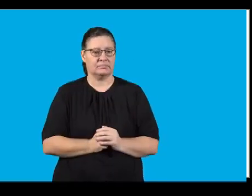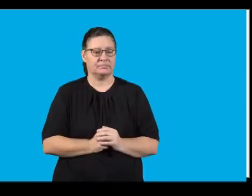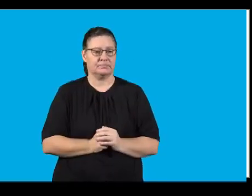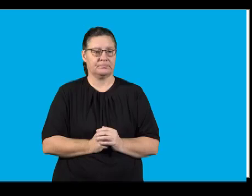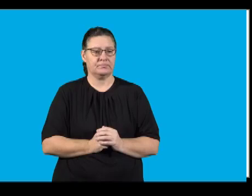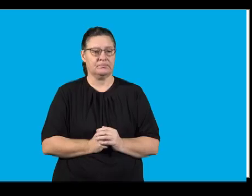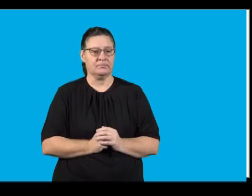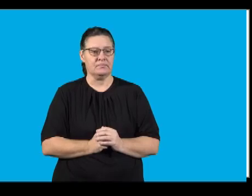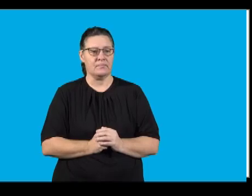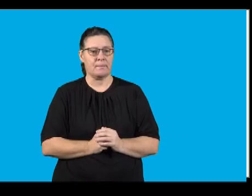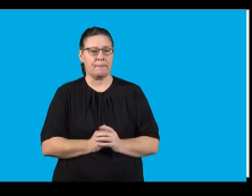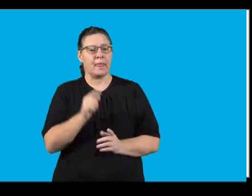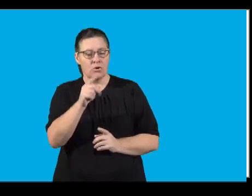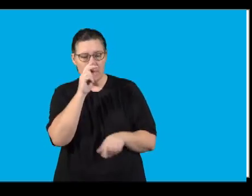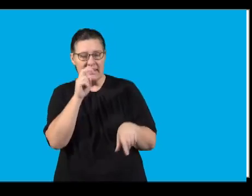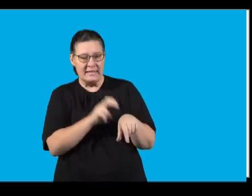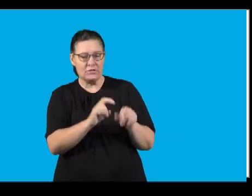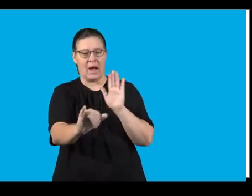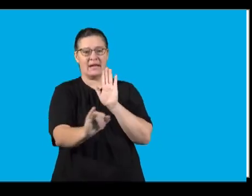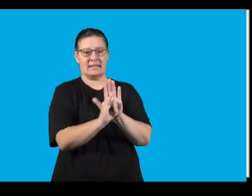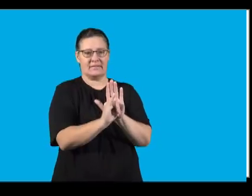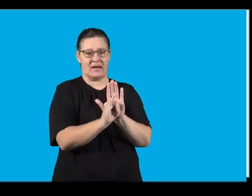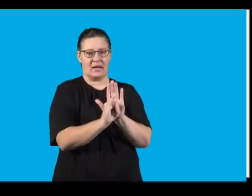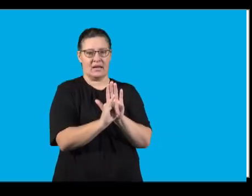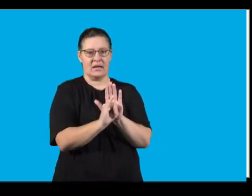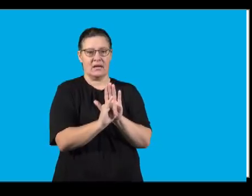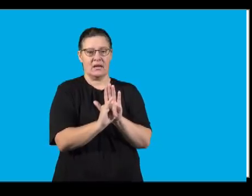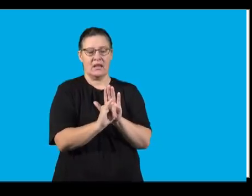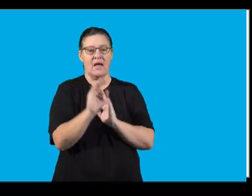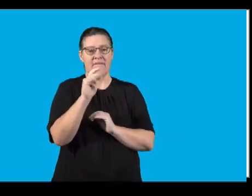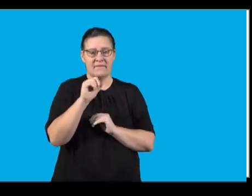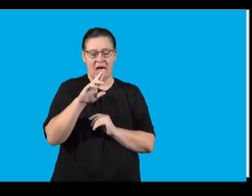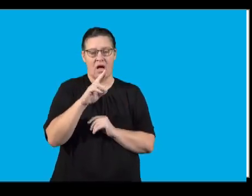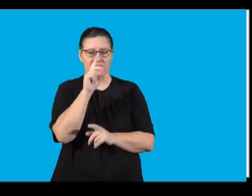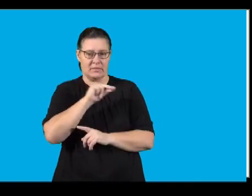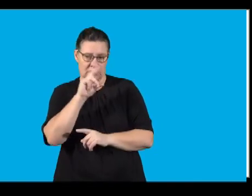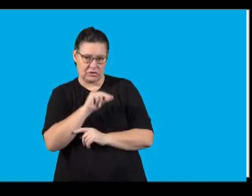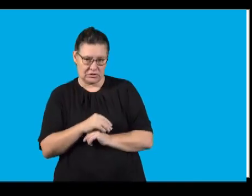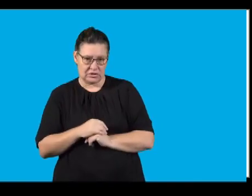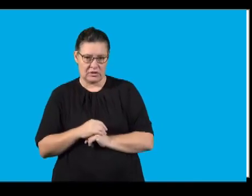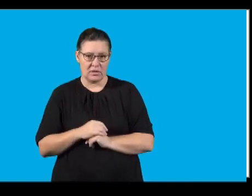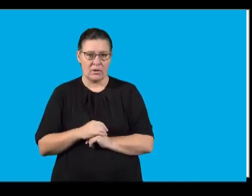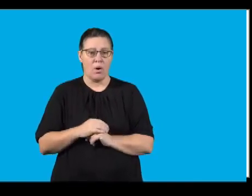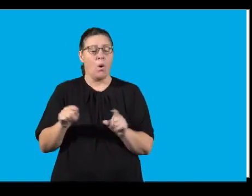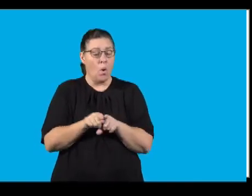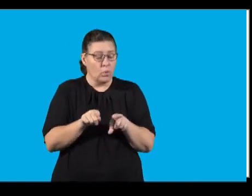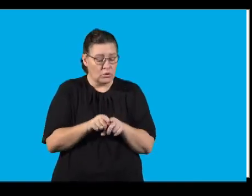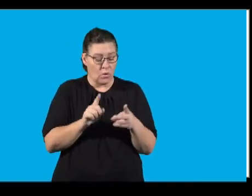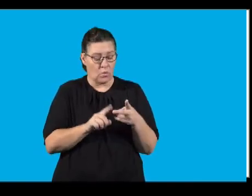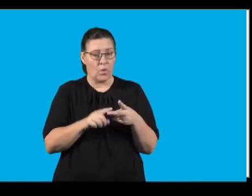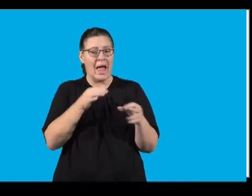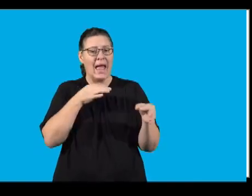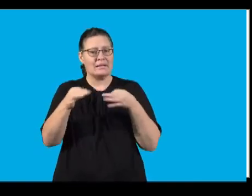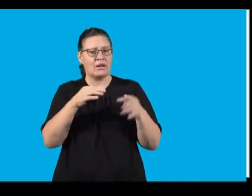specifically. I've just located it in the text for you. You need to identify the figure of speech, and then also you have